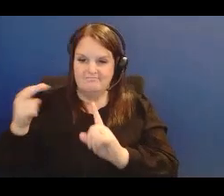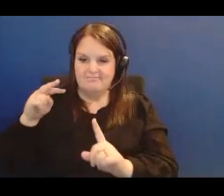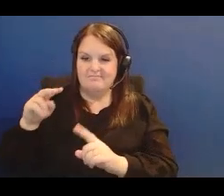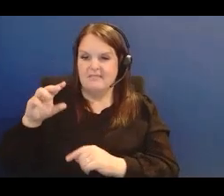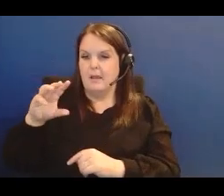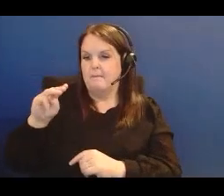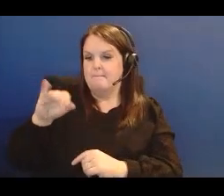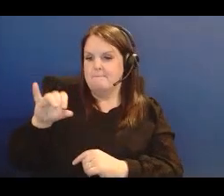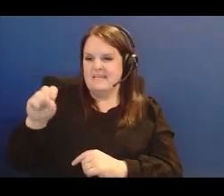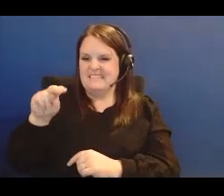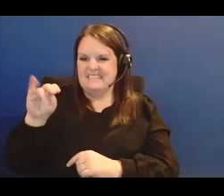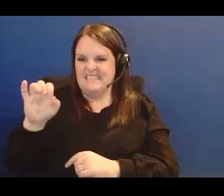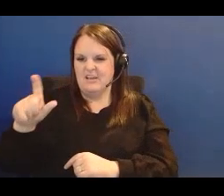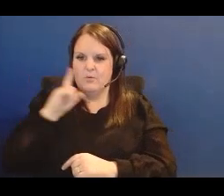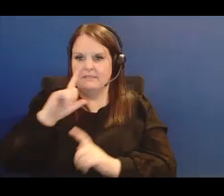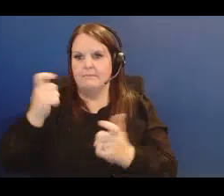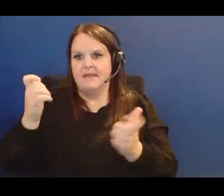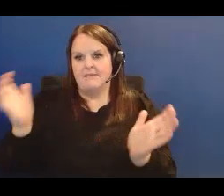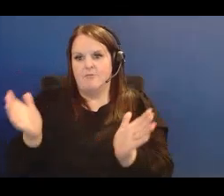last event that I mentioned.